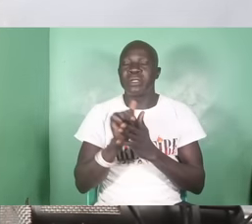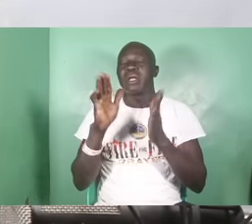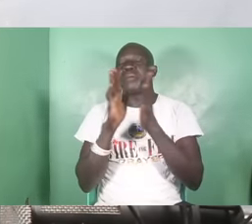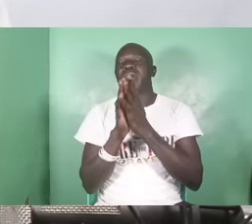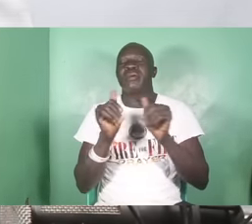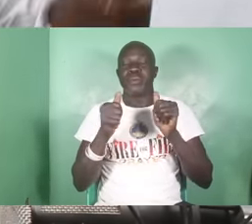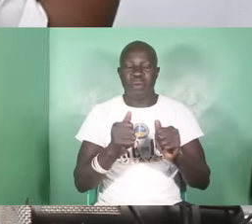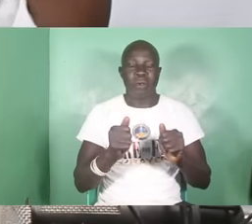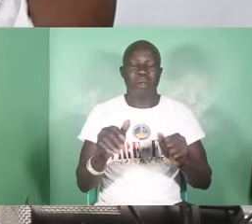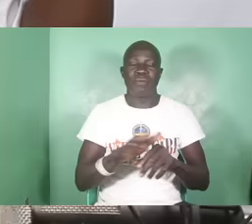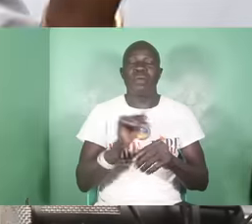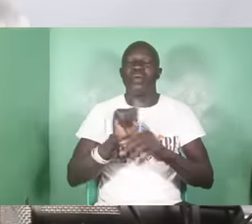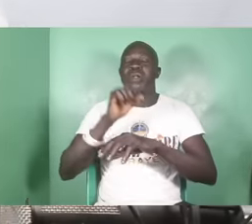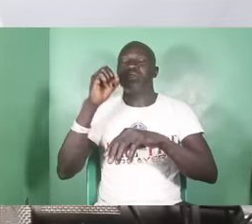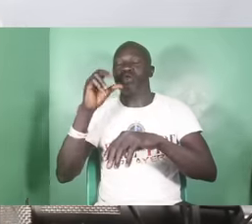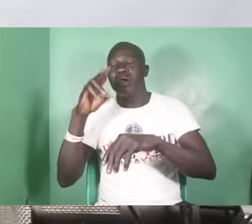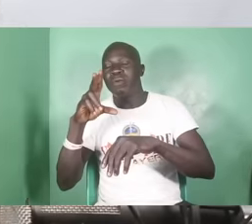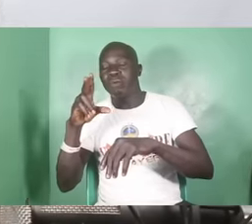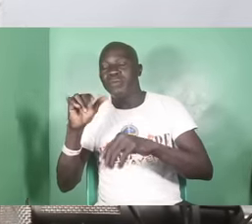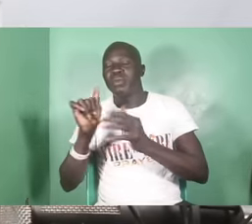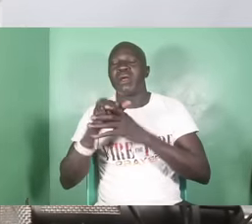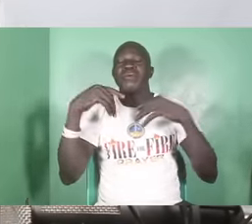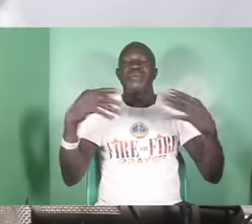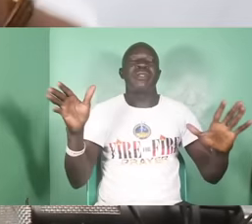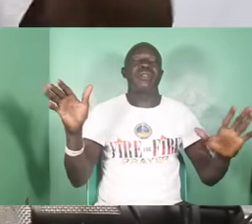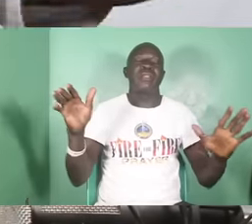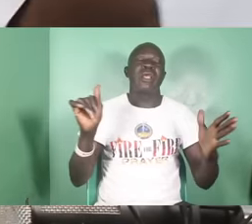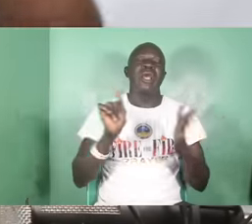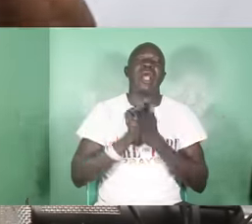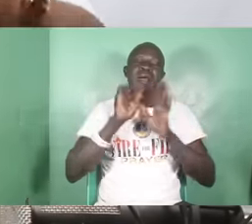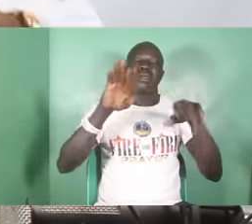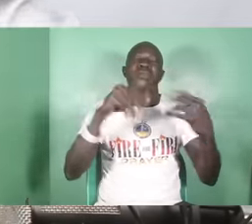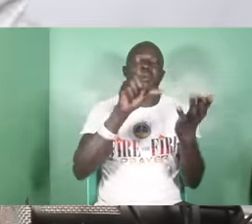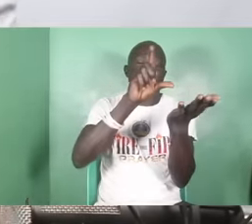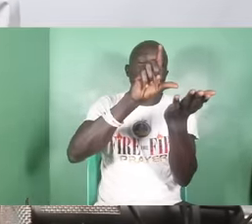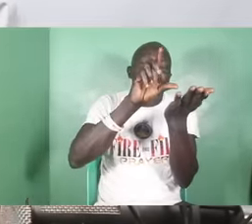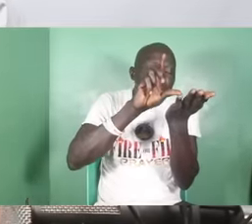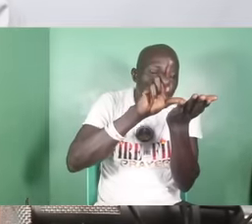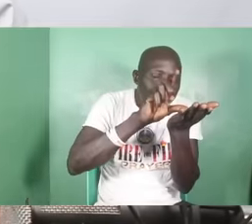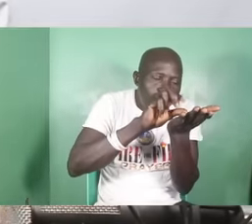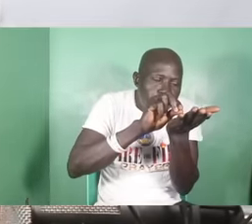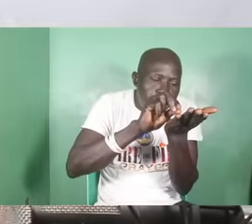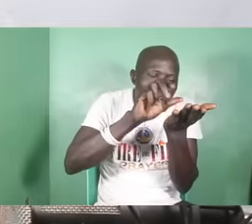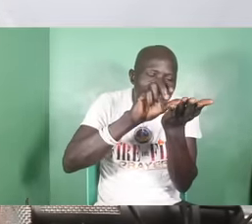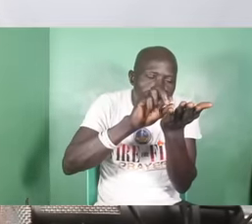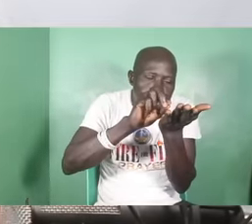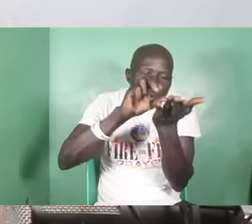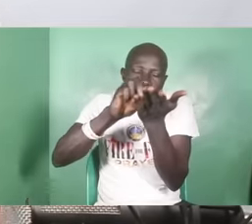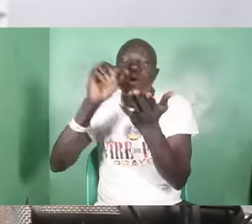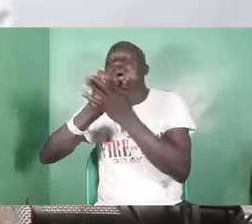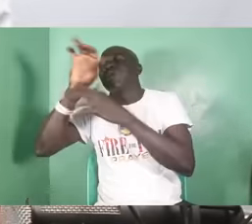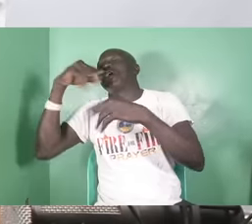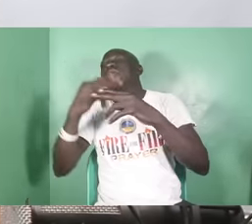11, that prayer will be found. When it's 12, that's home. I will give you a perfect. Then, you are allowed